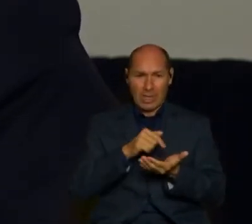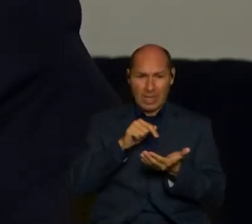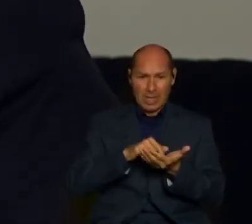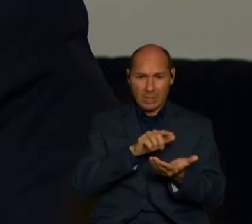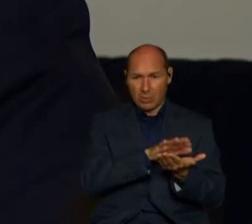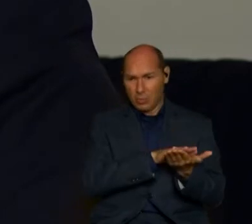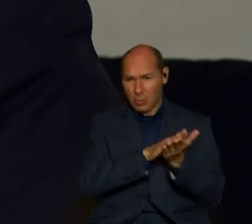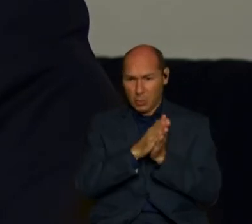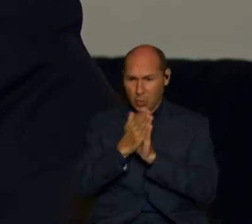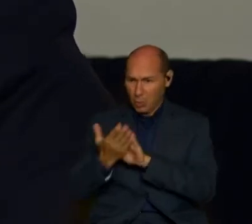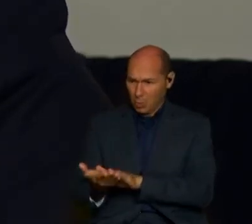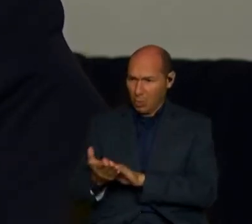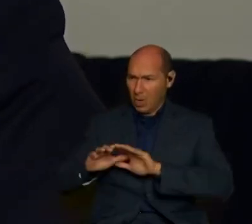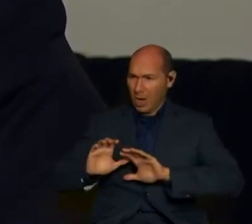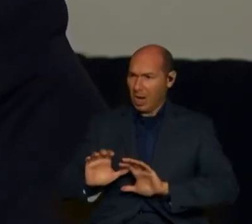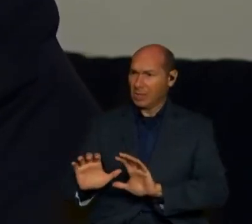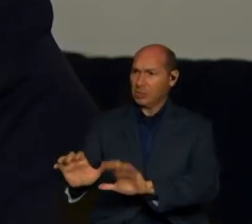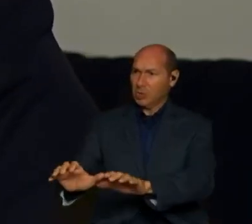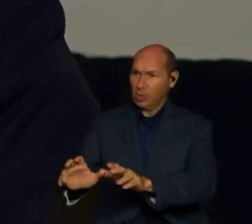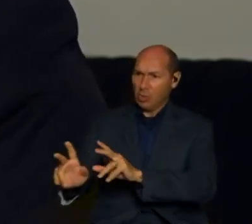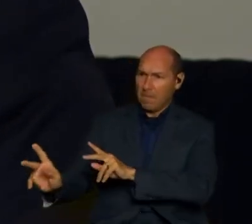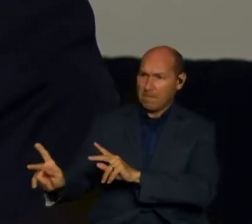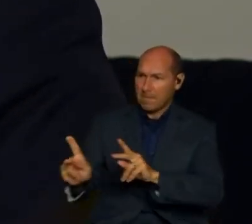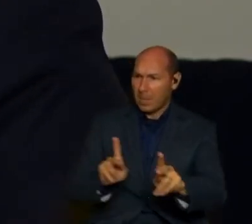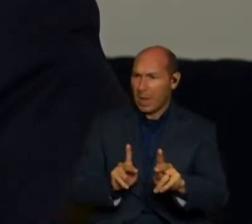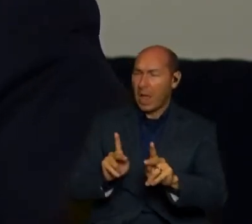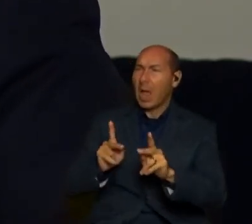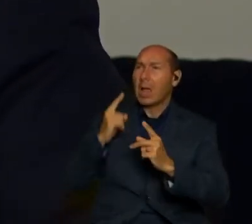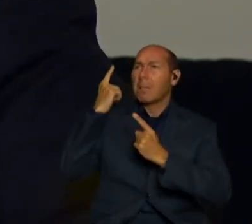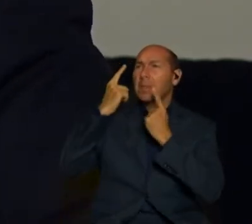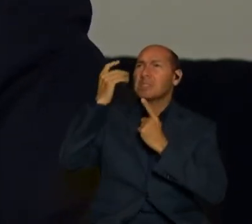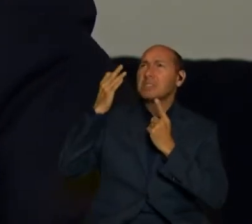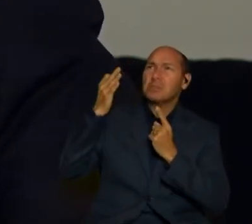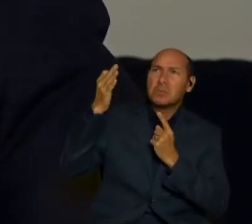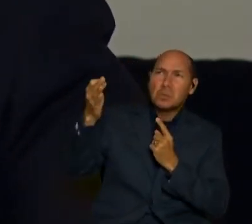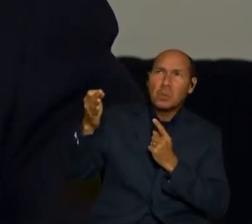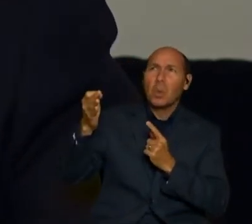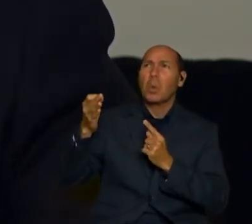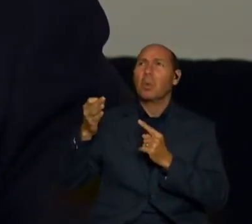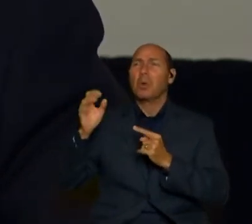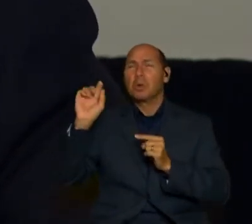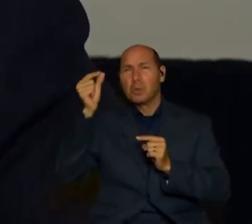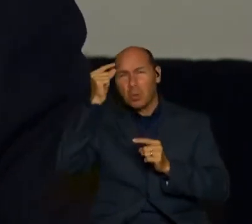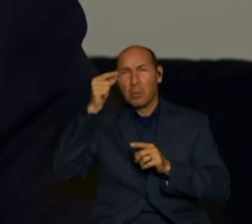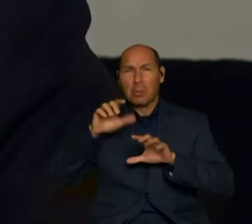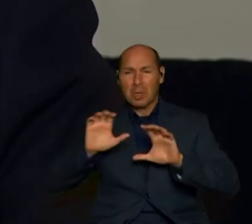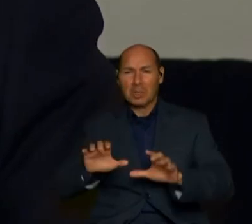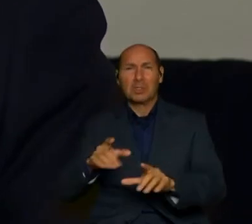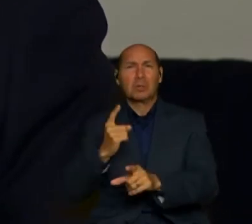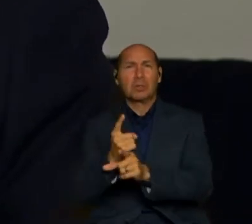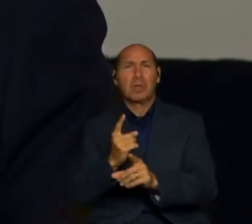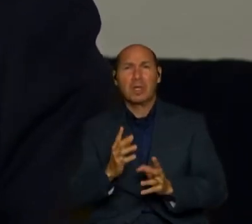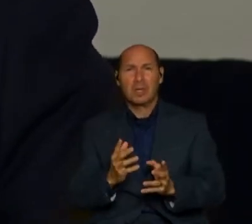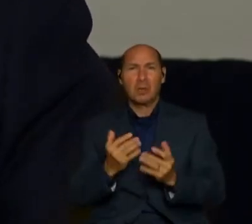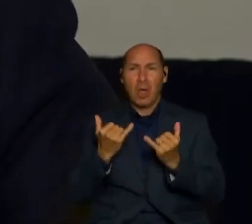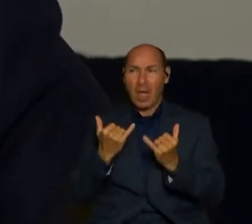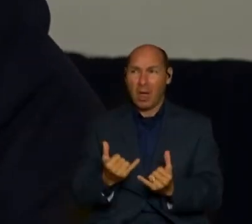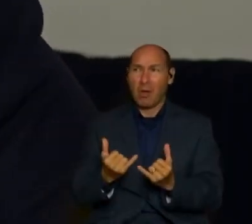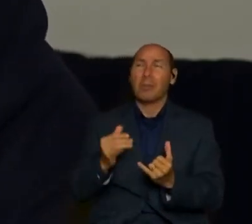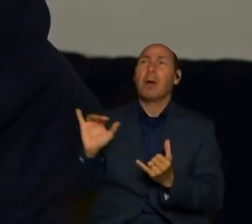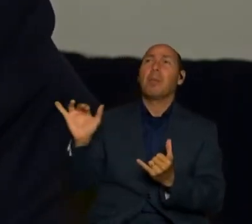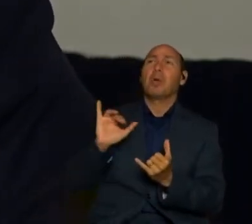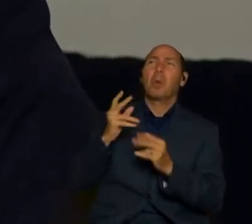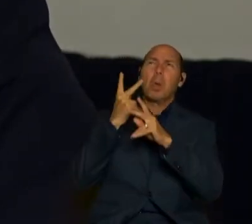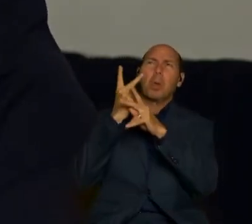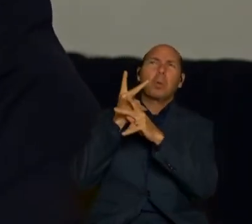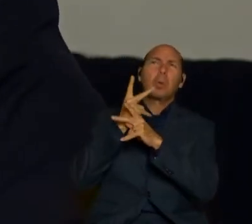action, into plans, into forward thinking, into making sure that government is working right today, but that we're also anticipating what